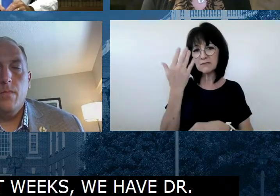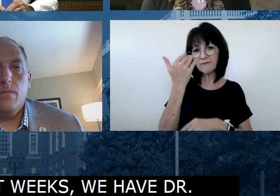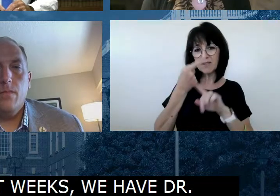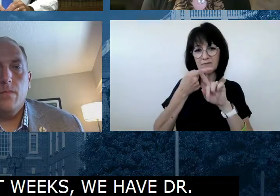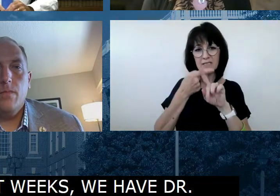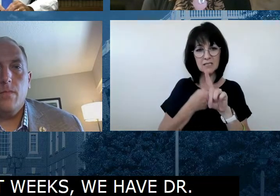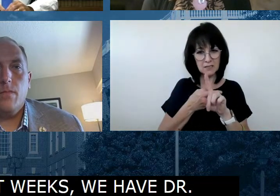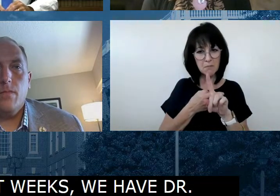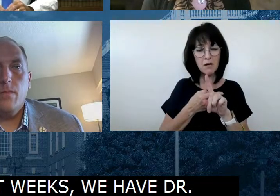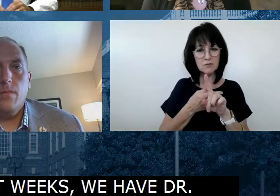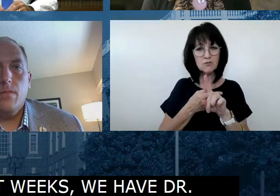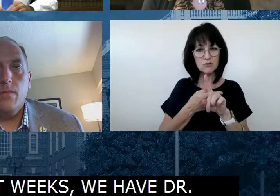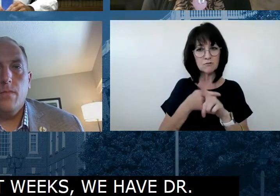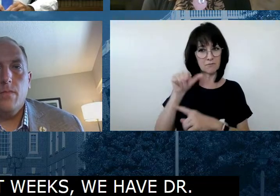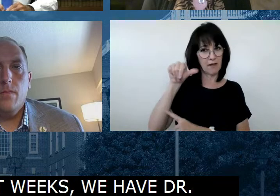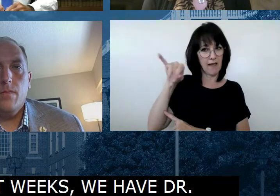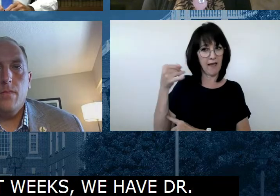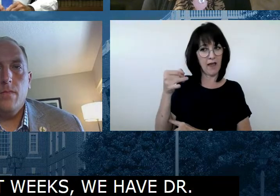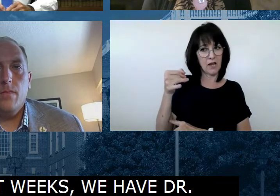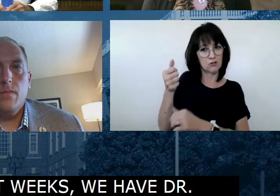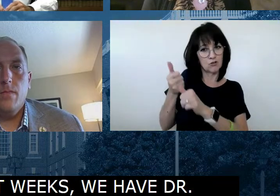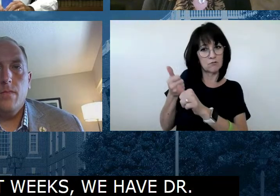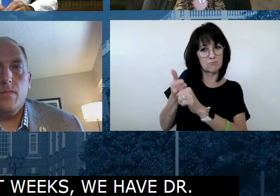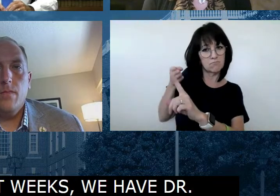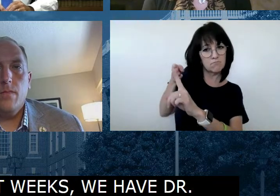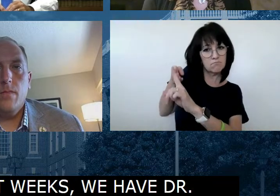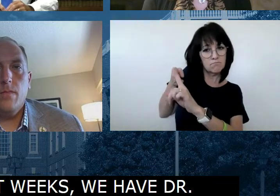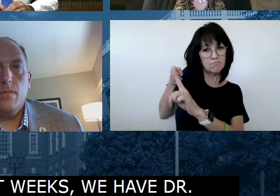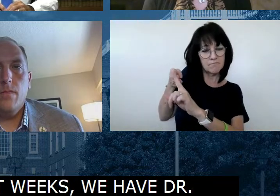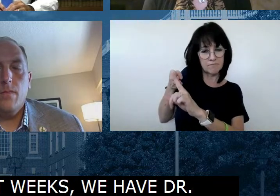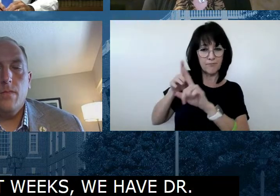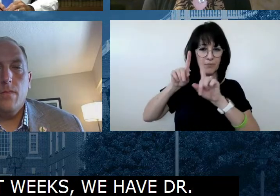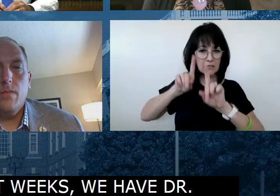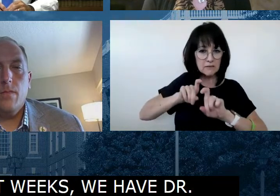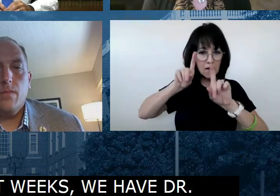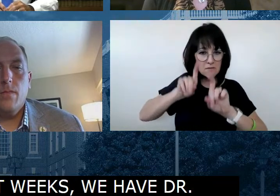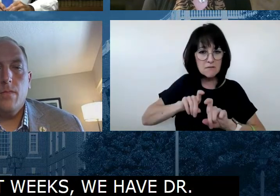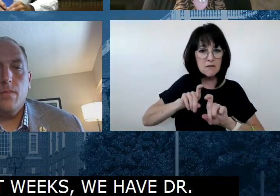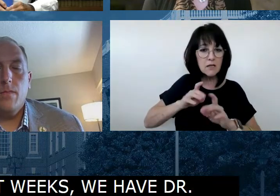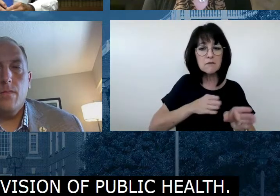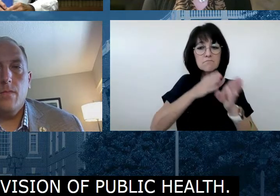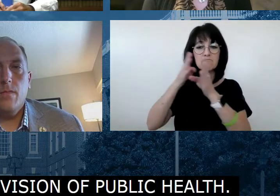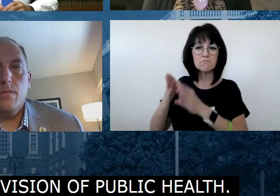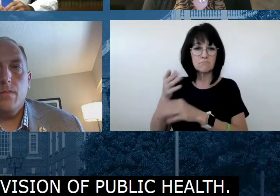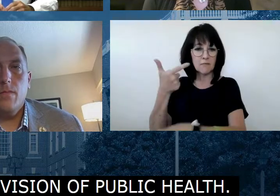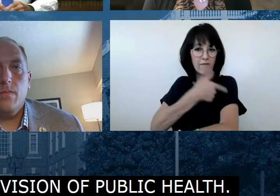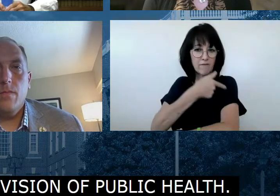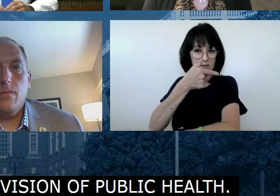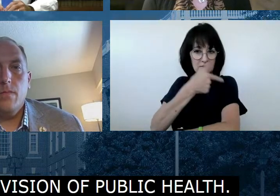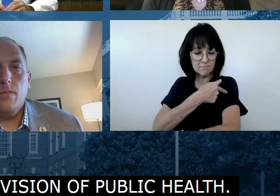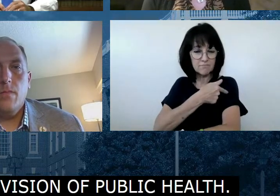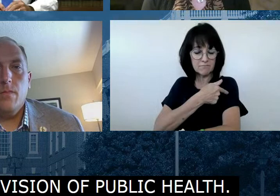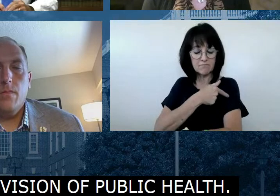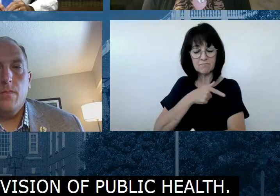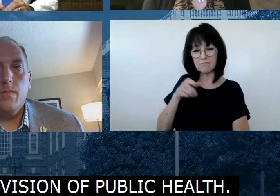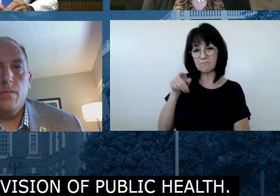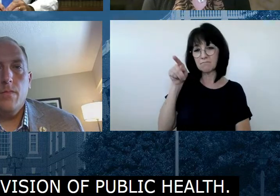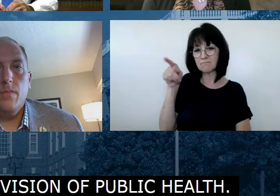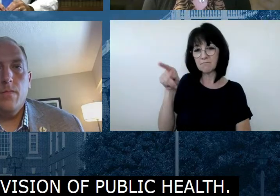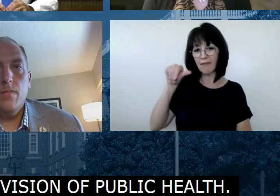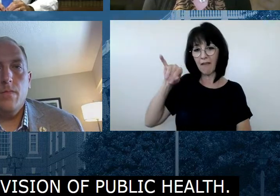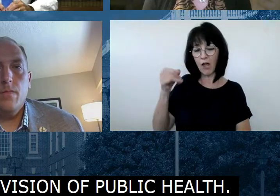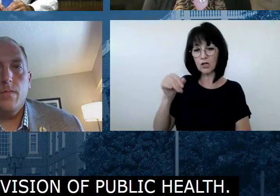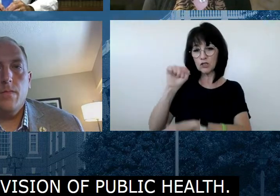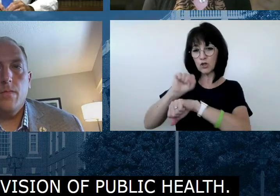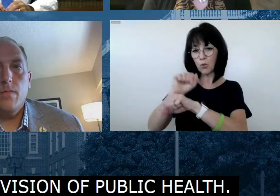respective areas. AJ, of course, has been our point person first on testing and then in vaccinations, working with the two